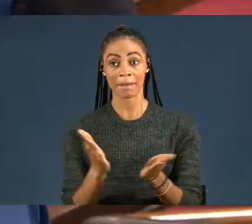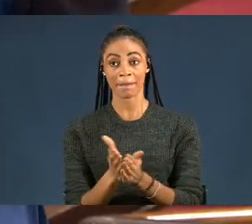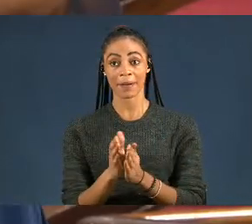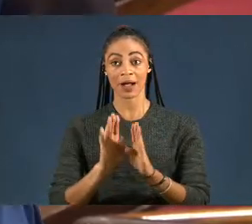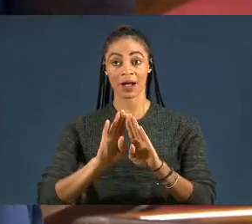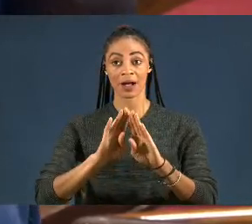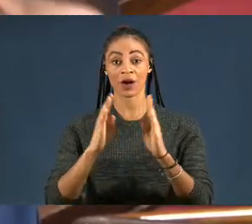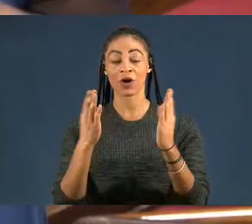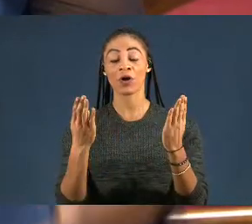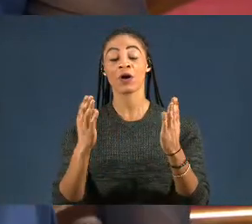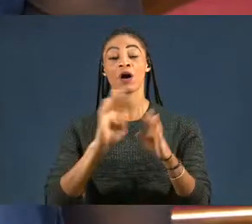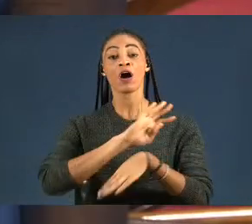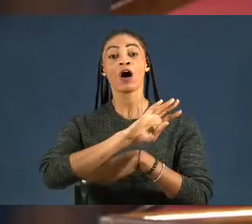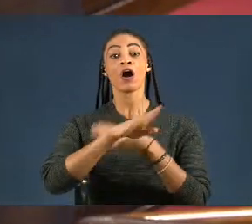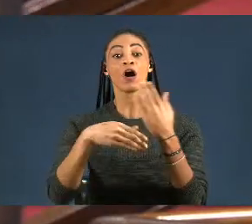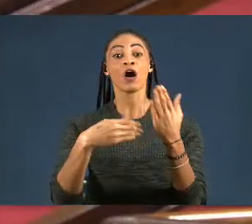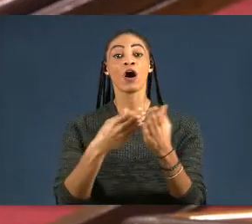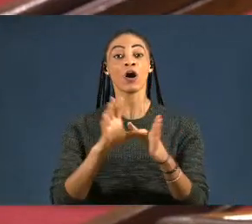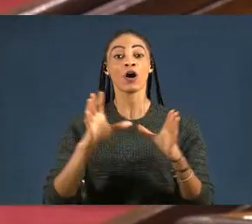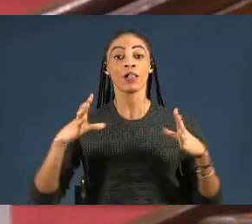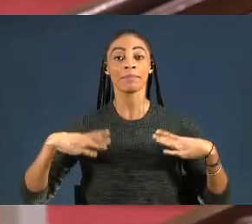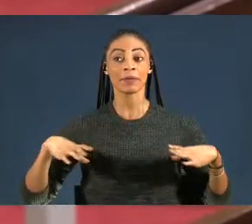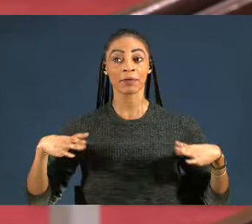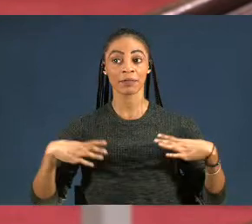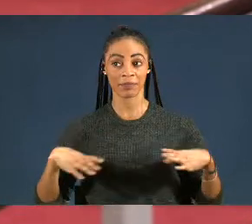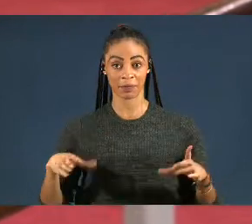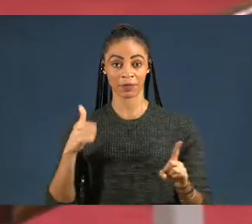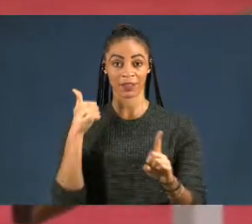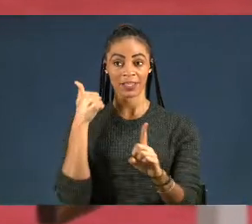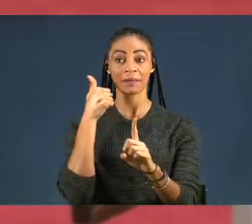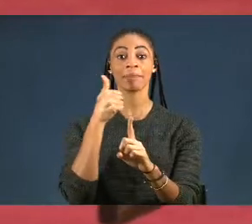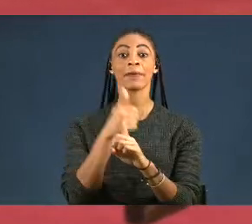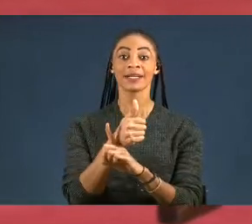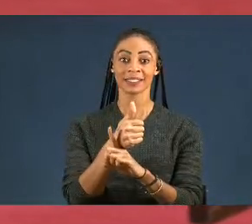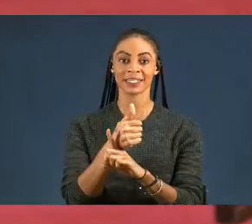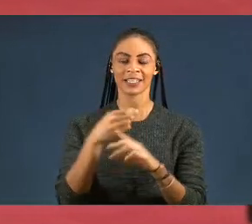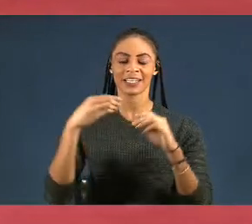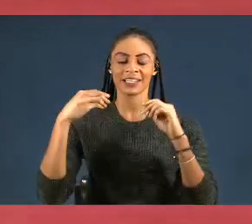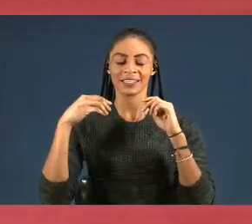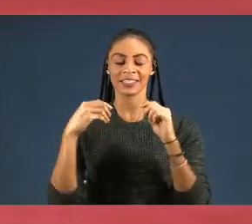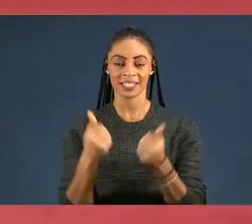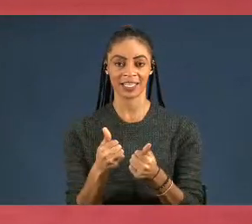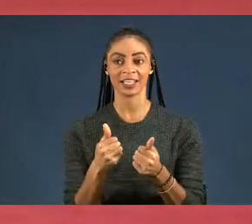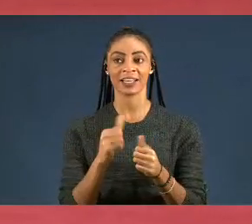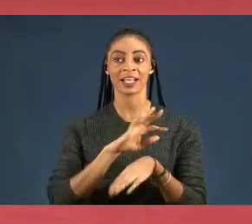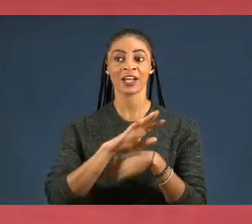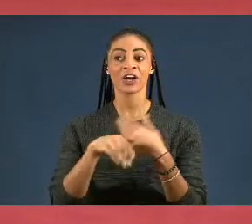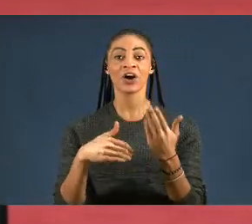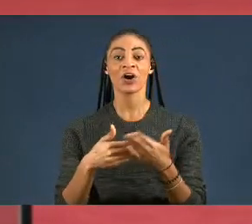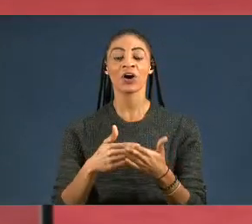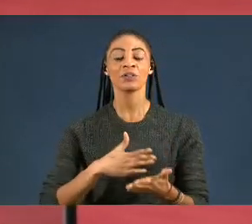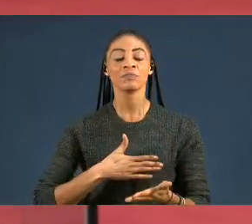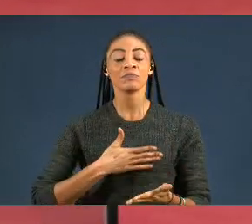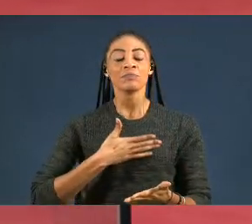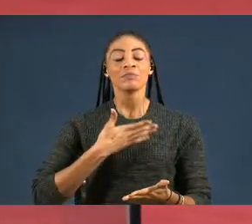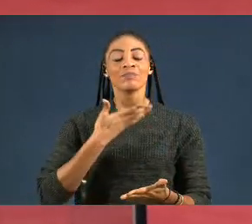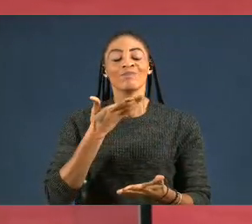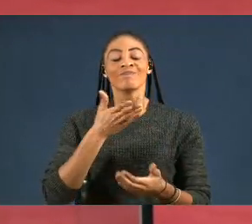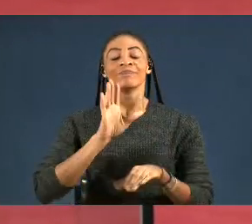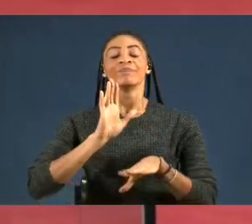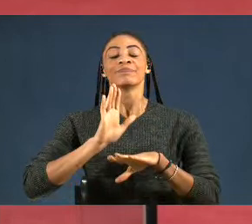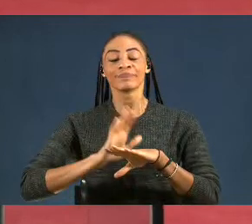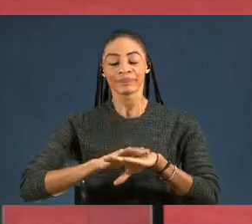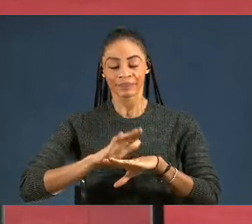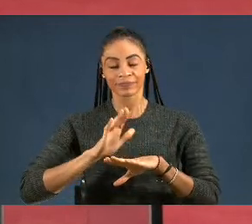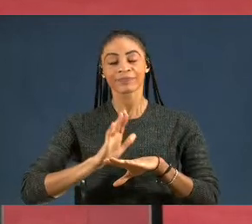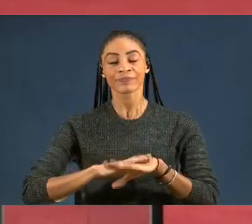house became a beneficiary. Suddenly they were all smelling good. Suddenly there was fragrance.